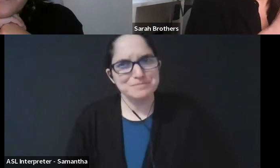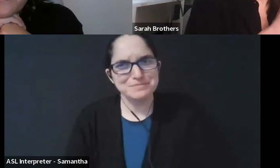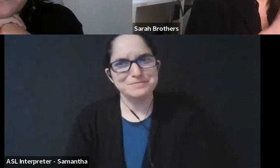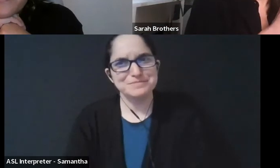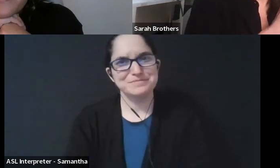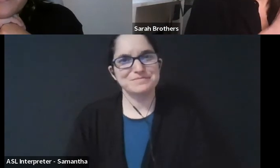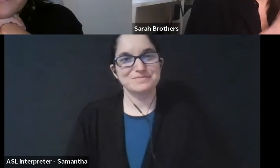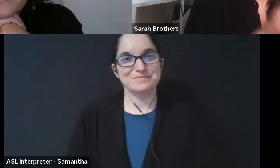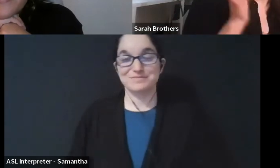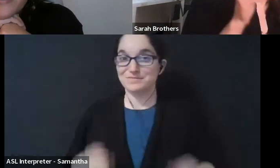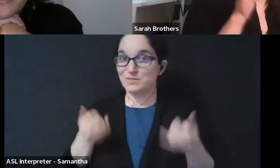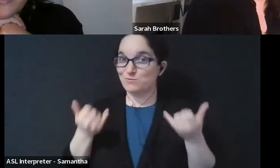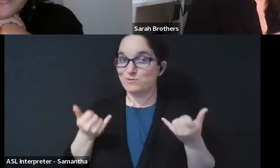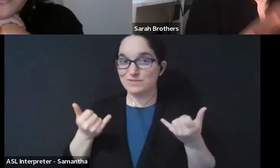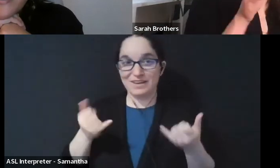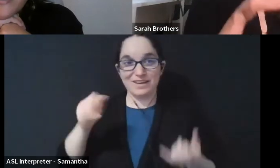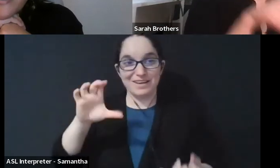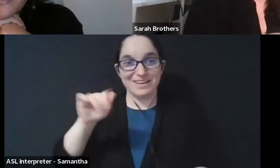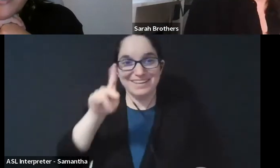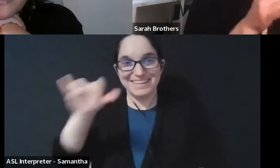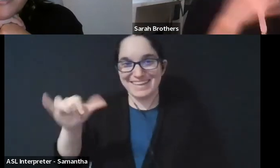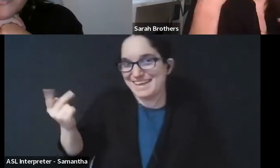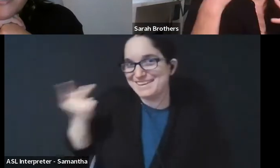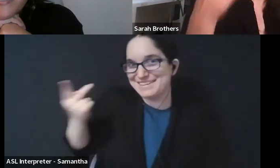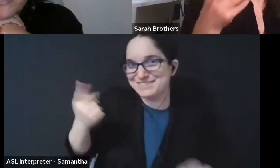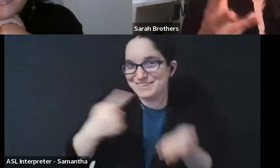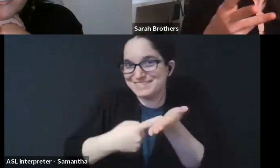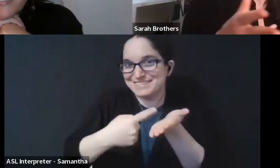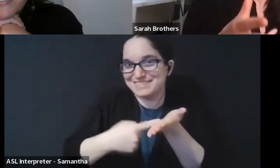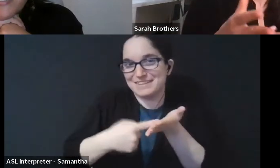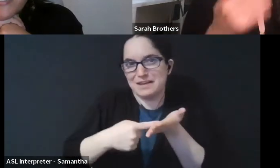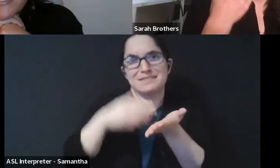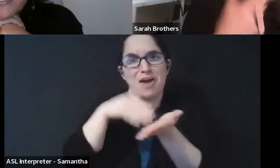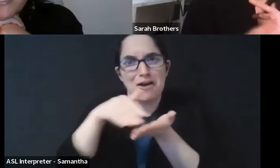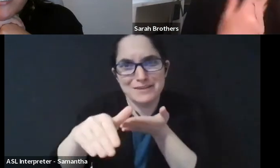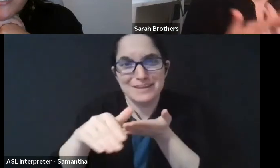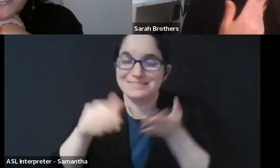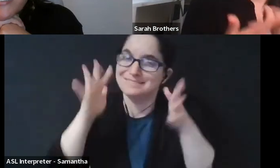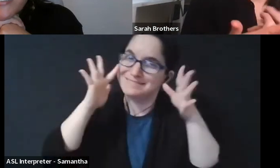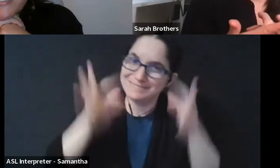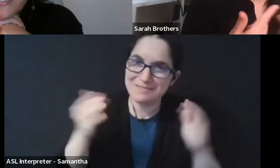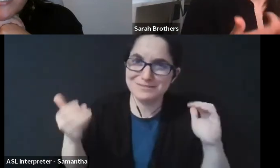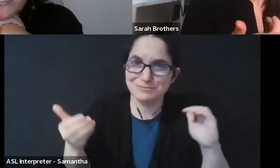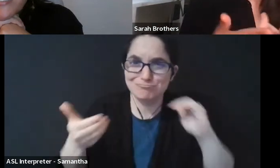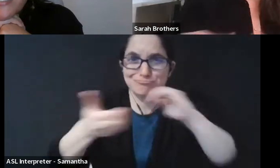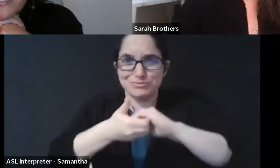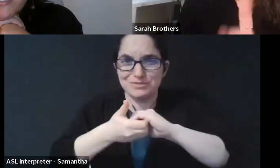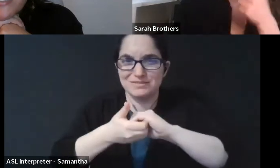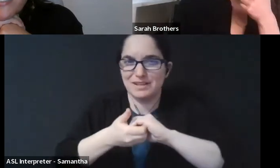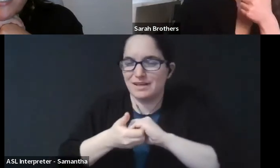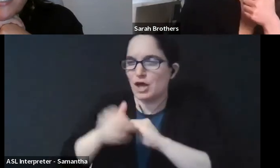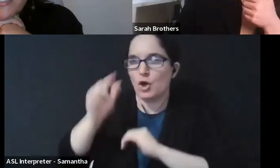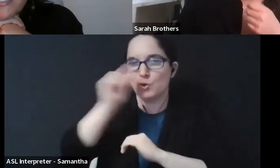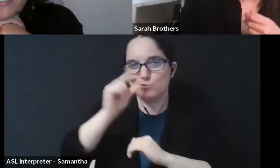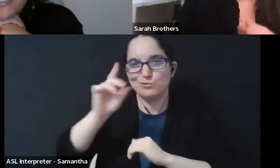So Caty and I, we've been talking about this a lot because, you know, of course, this is totally collaborative. So we've been like, you have had a Google Doc going back